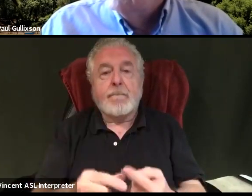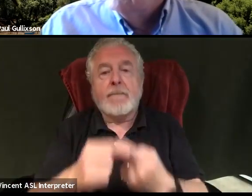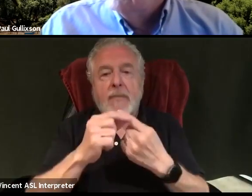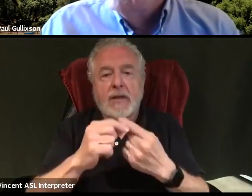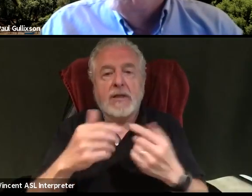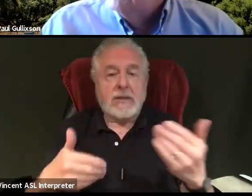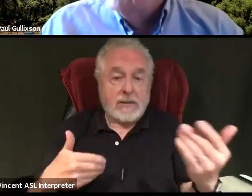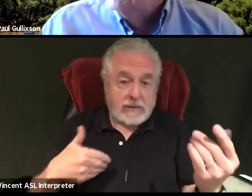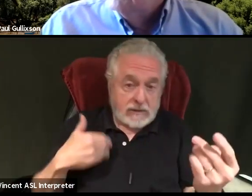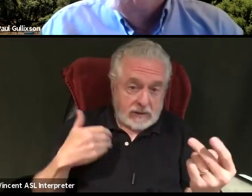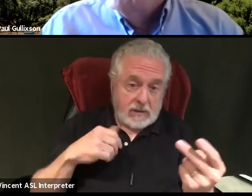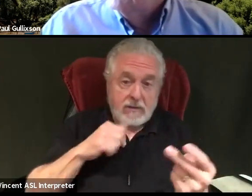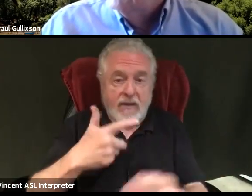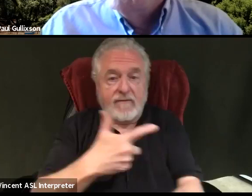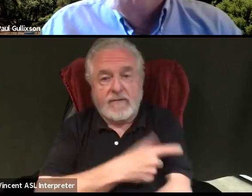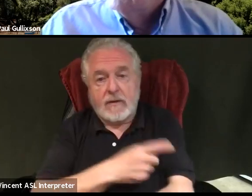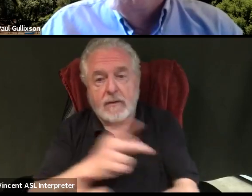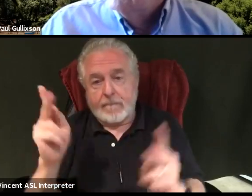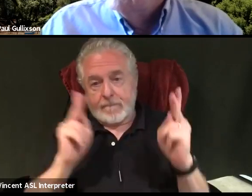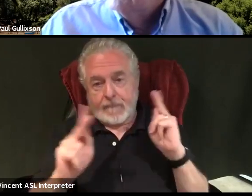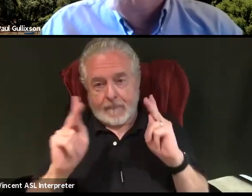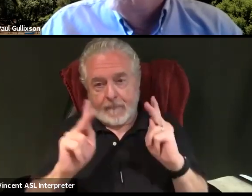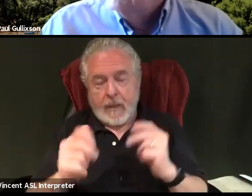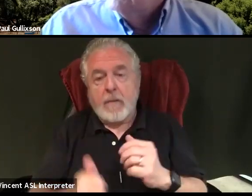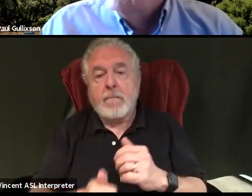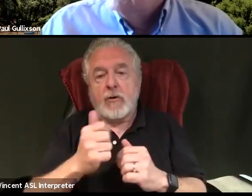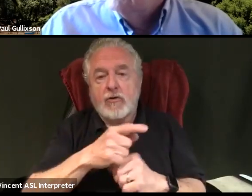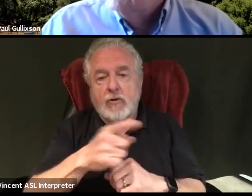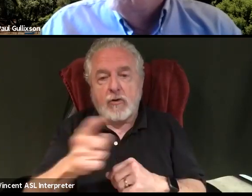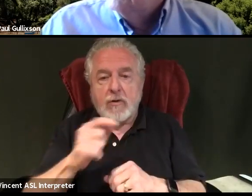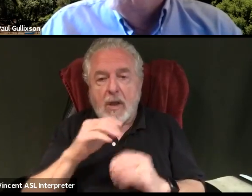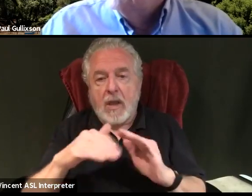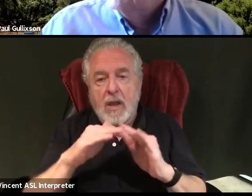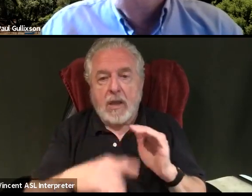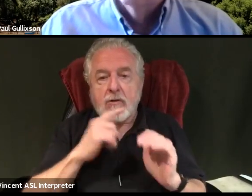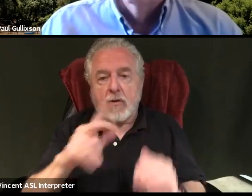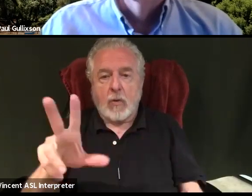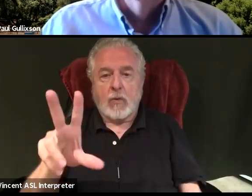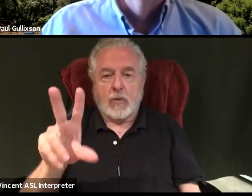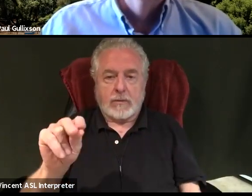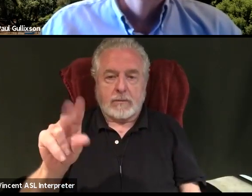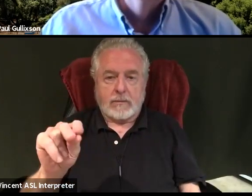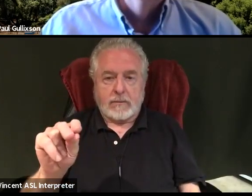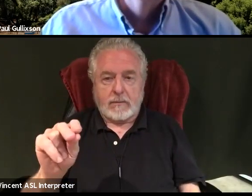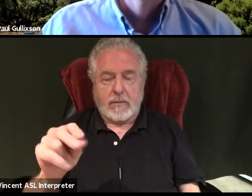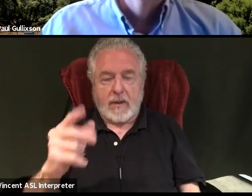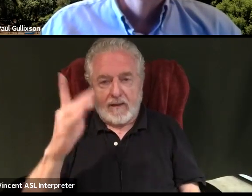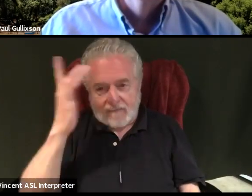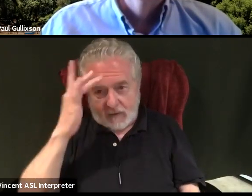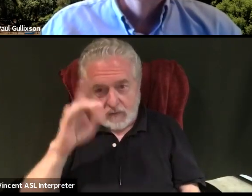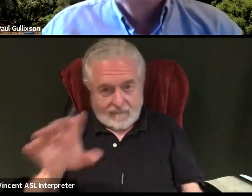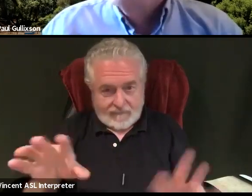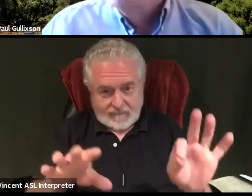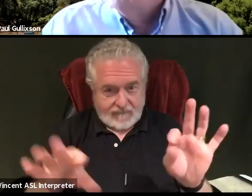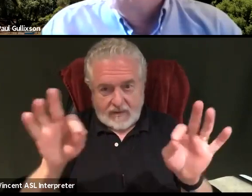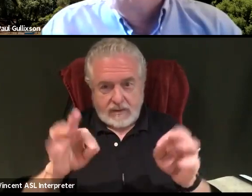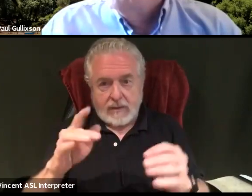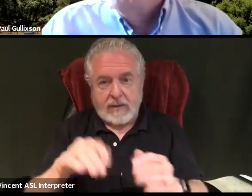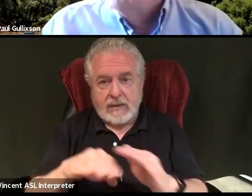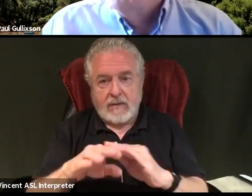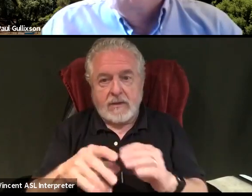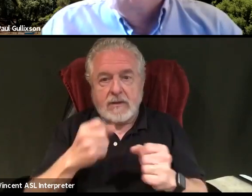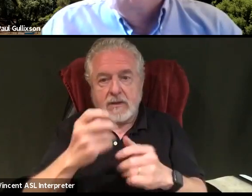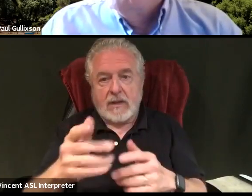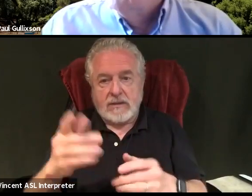among young, unvaccinated people, mostly those under the age of 30. The virus will find those who are susceptible and